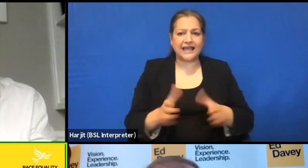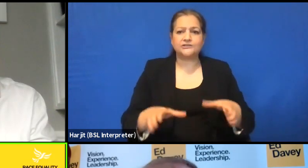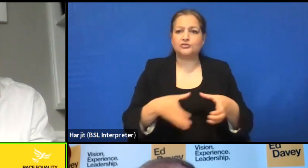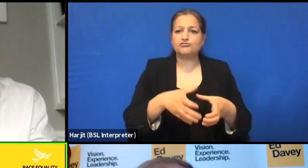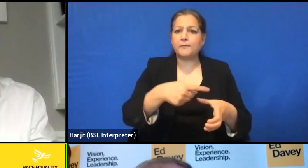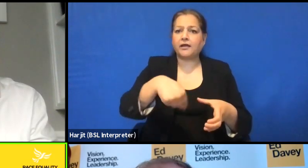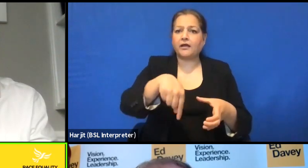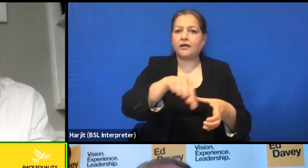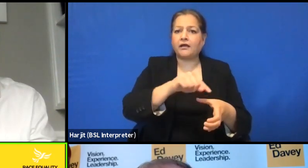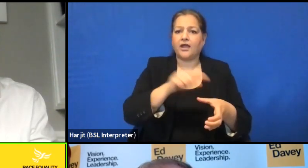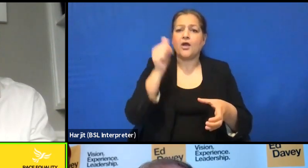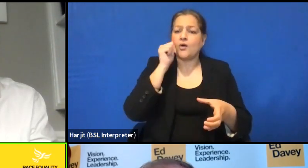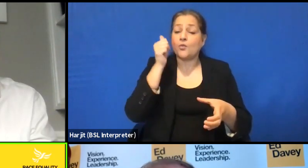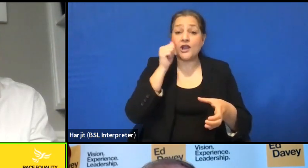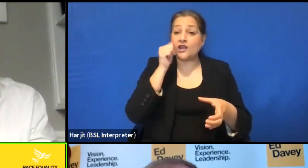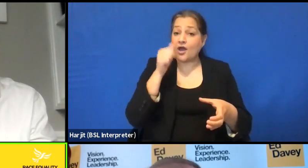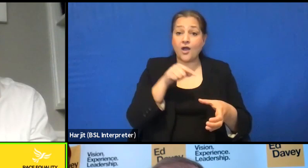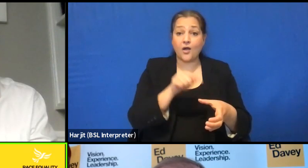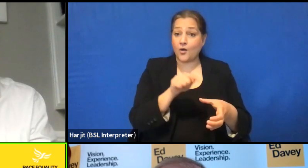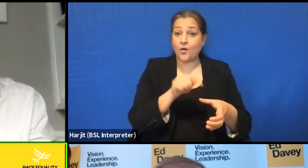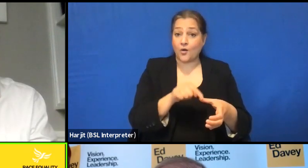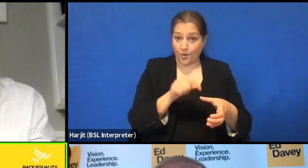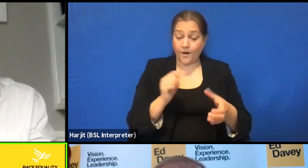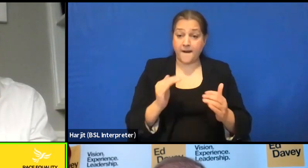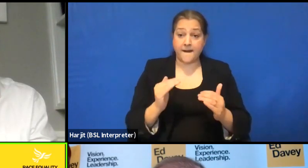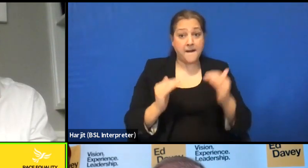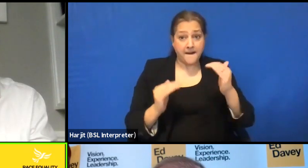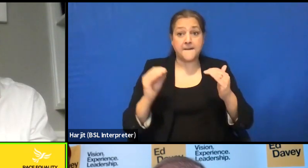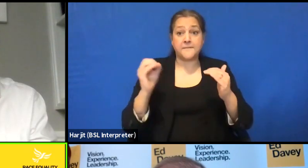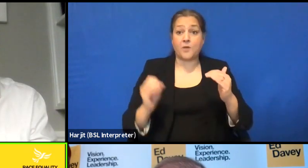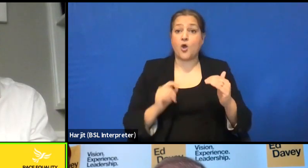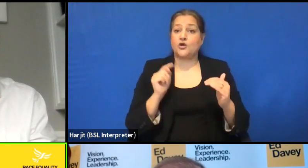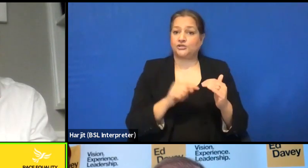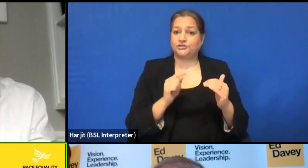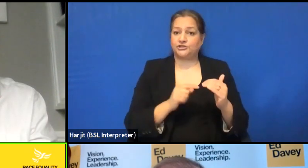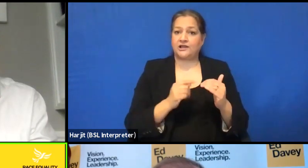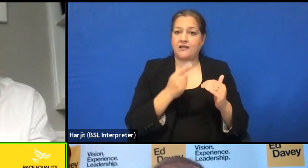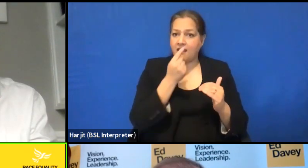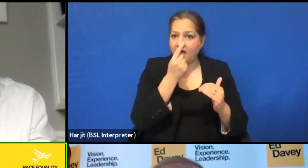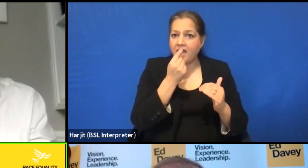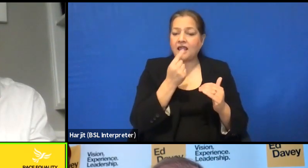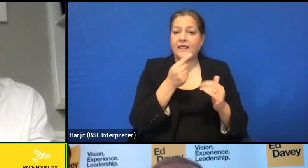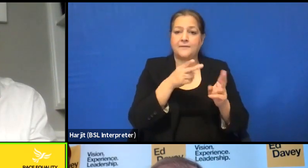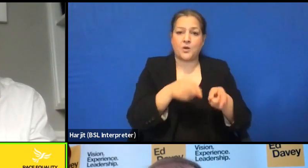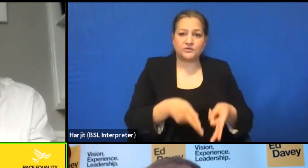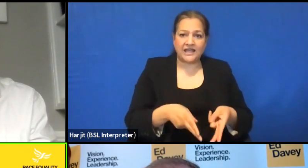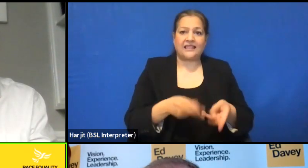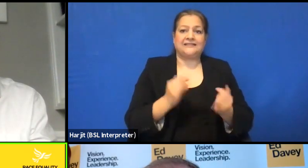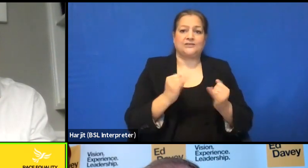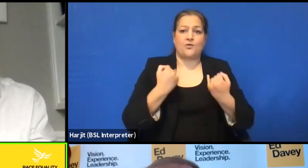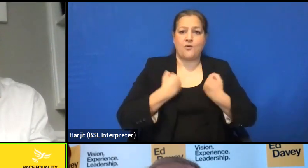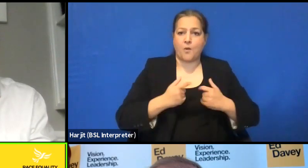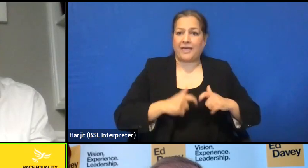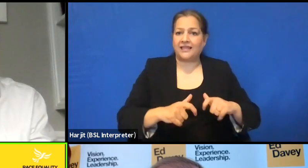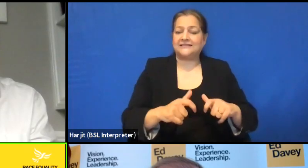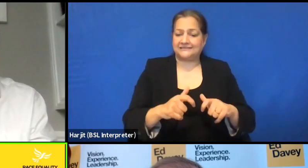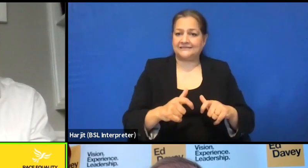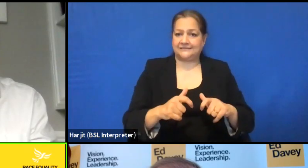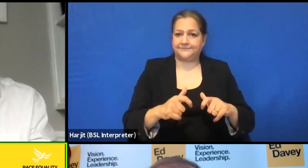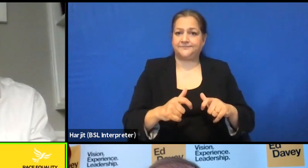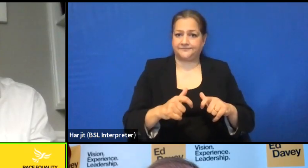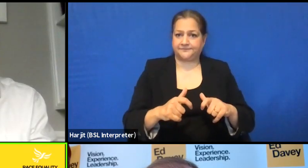we know are disproportionately likely to suffer from mortality or morbidity as a result of coronavirus. And we have to